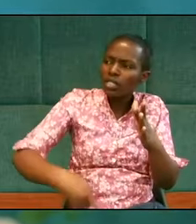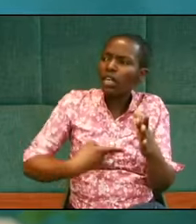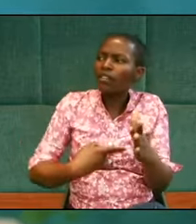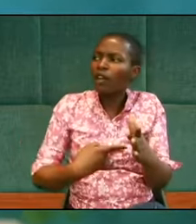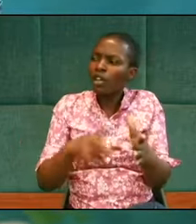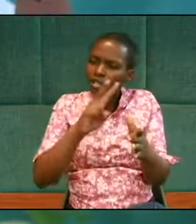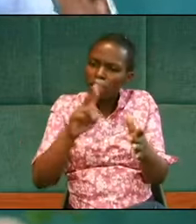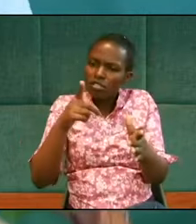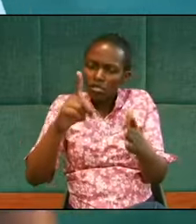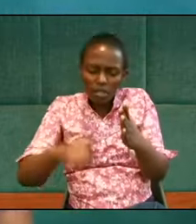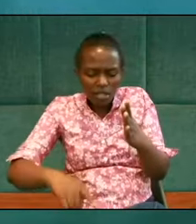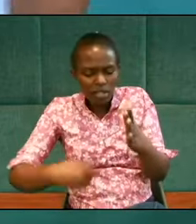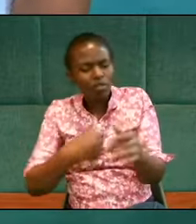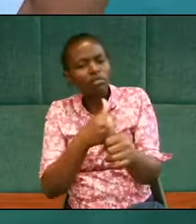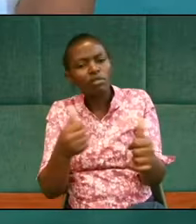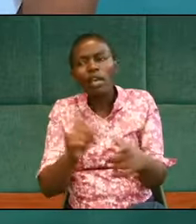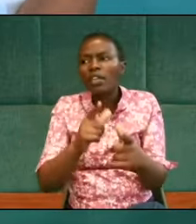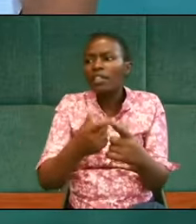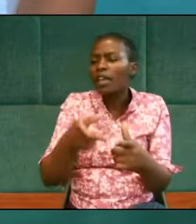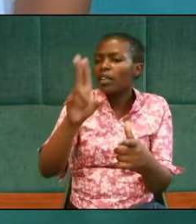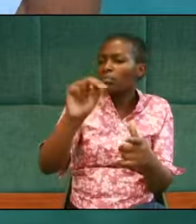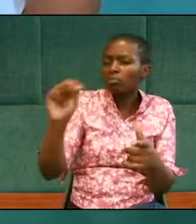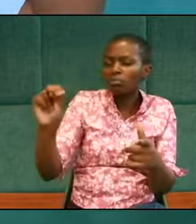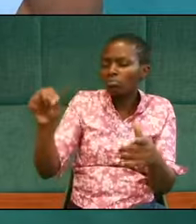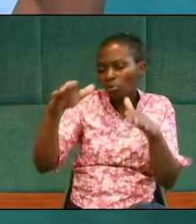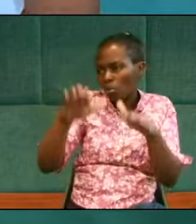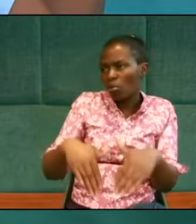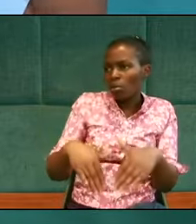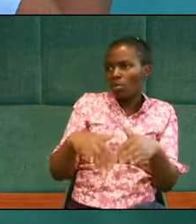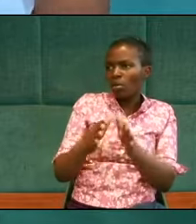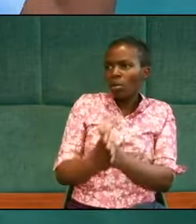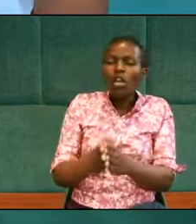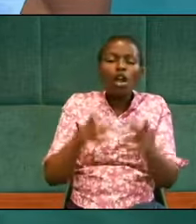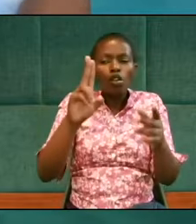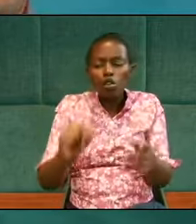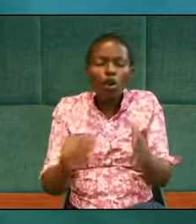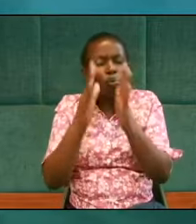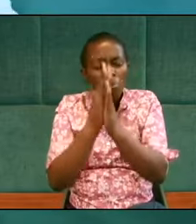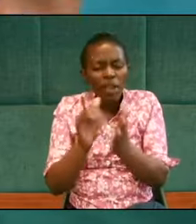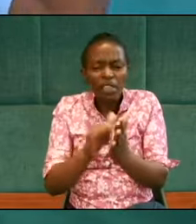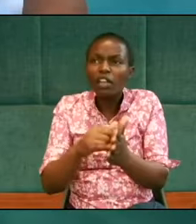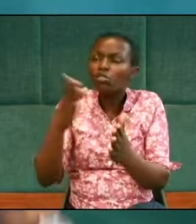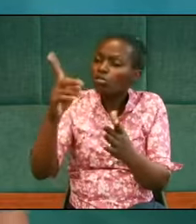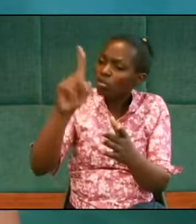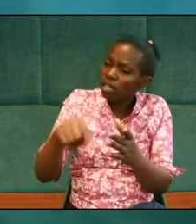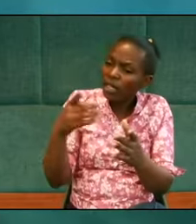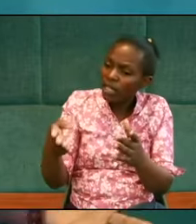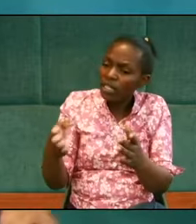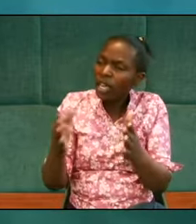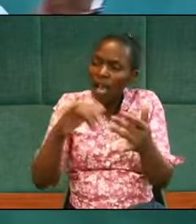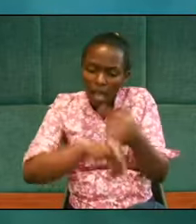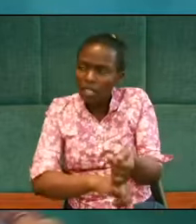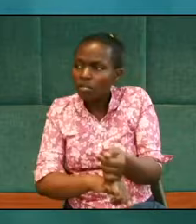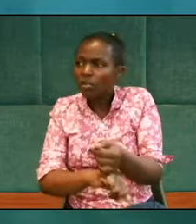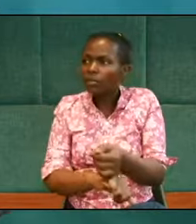growing yourself. Don't be waiting. Dear Lord, I need a husband. Dear Lord, I need a husband. The whole world is at the heart.